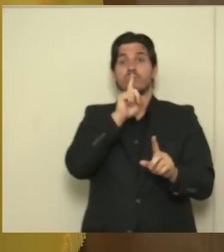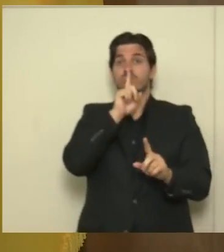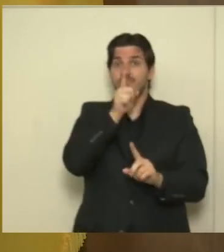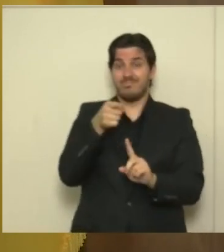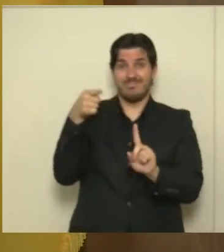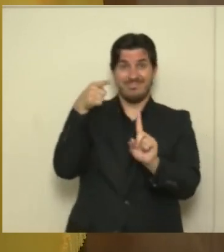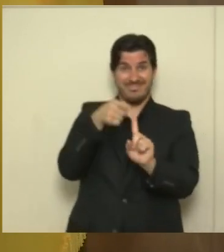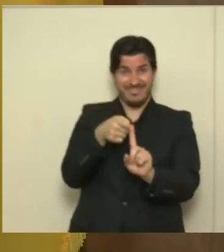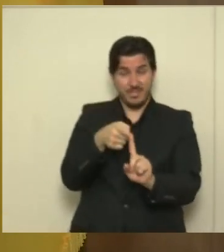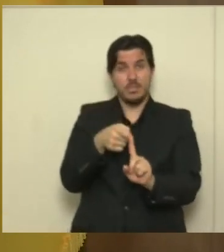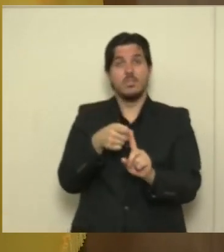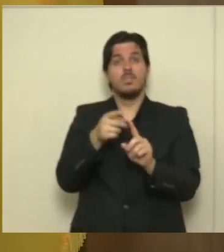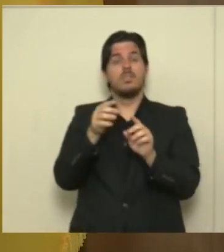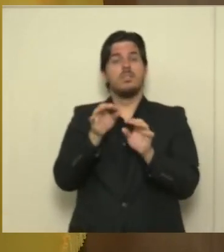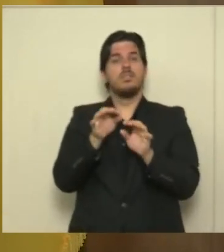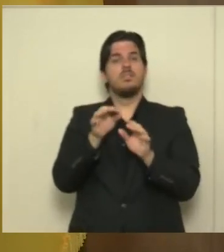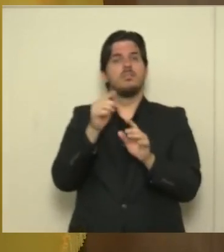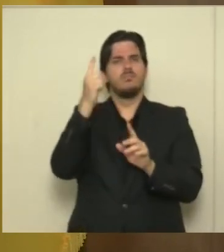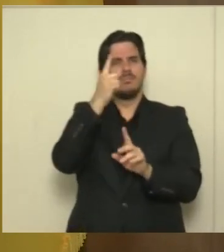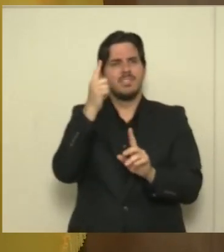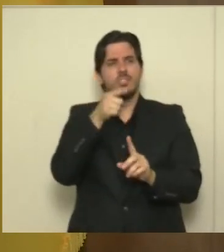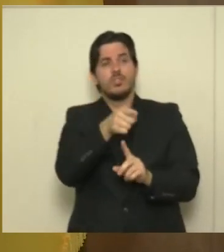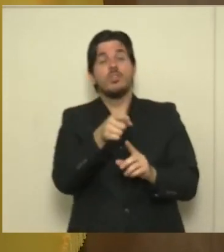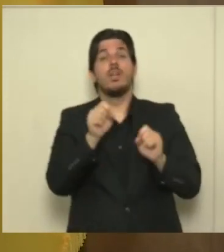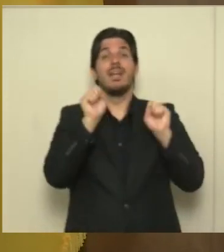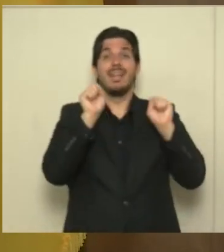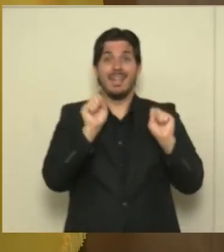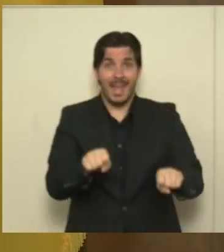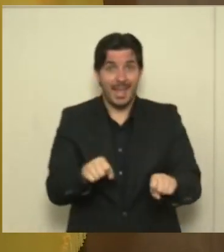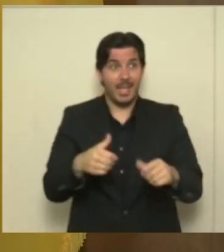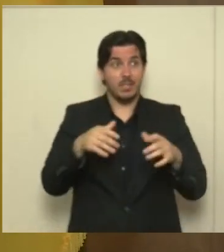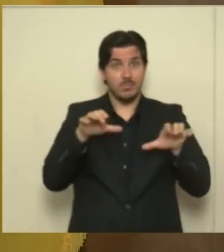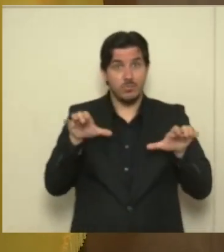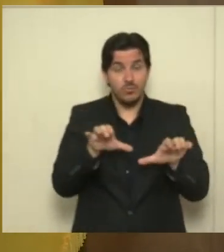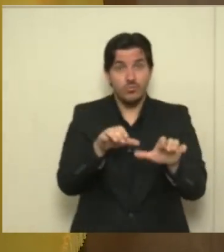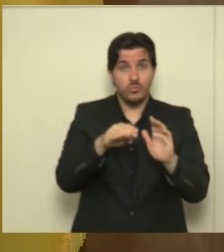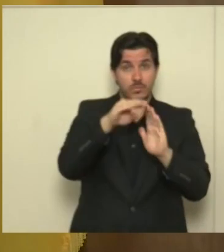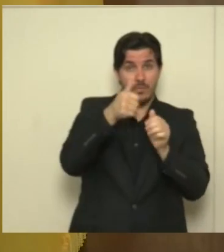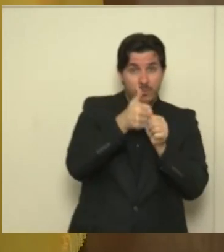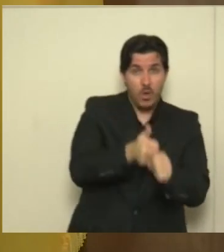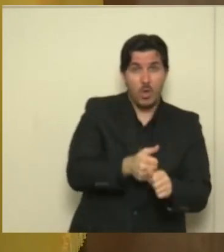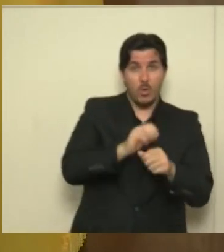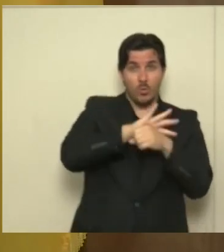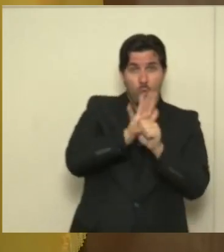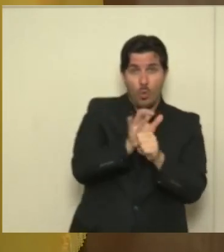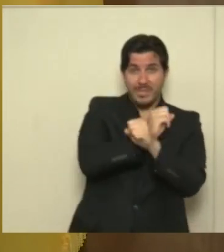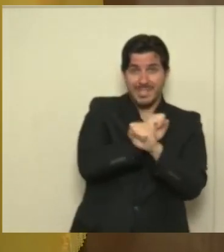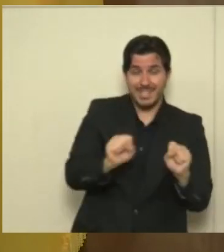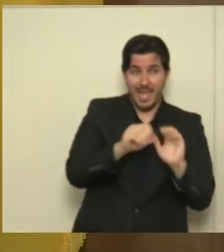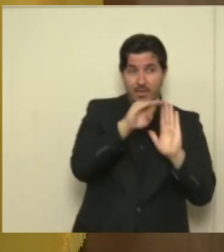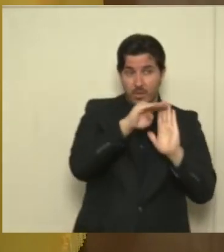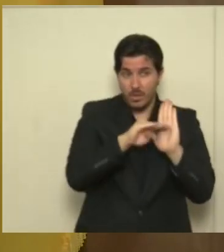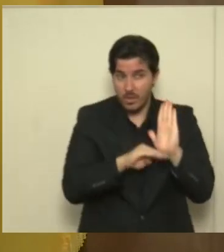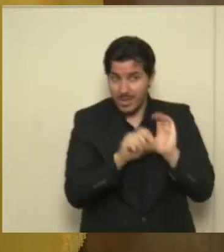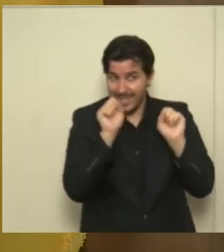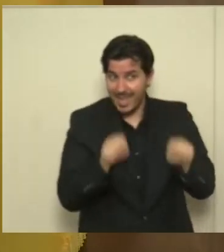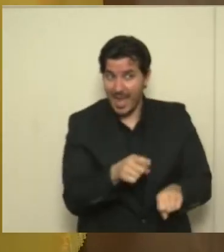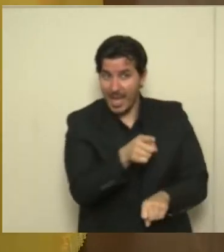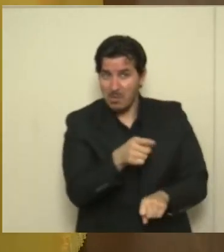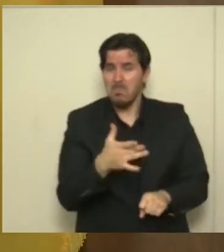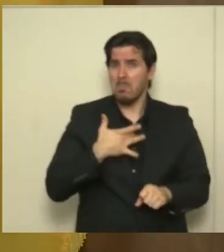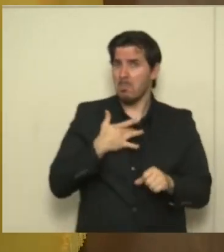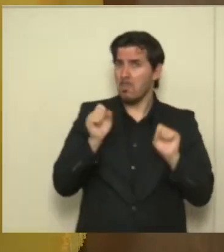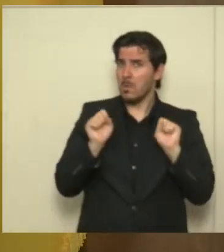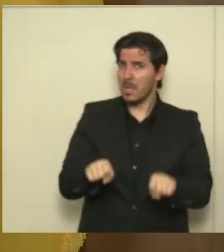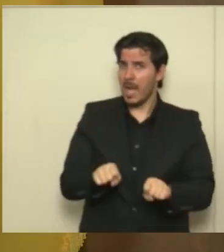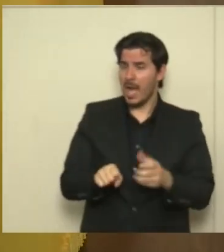good COVID-safe practices. I think they do. The issue is, are we at a place in New Mexico to